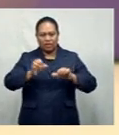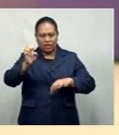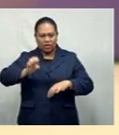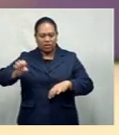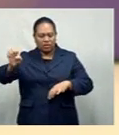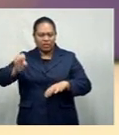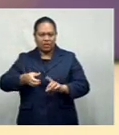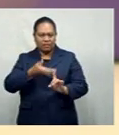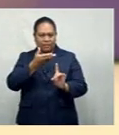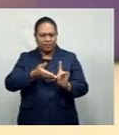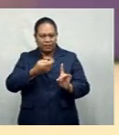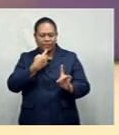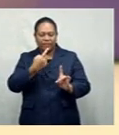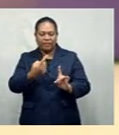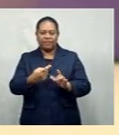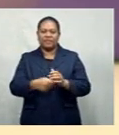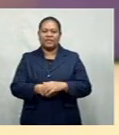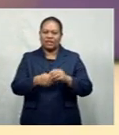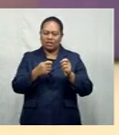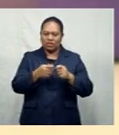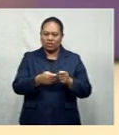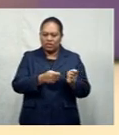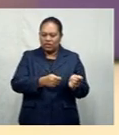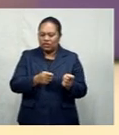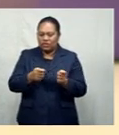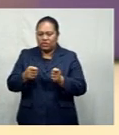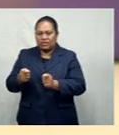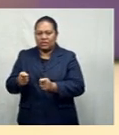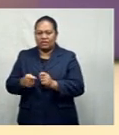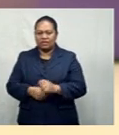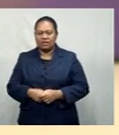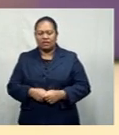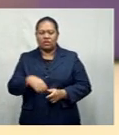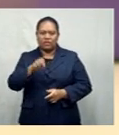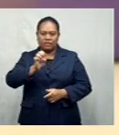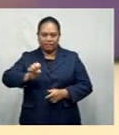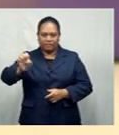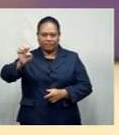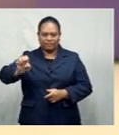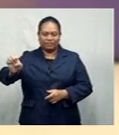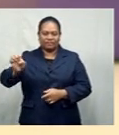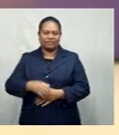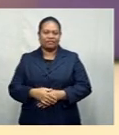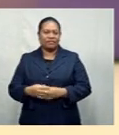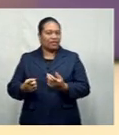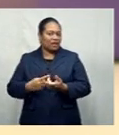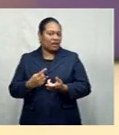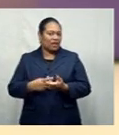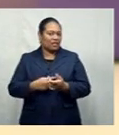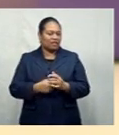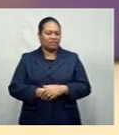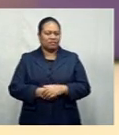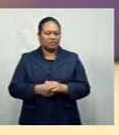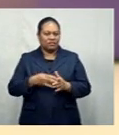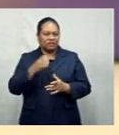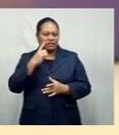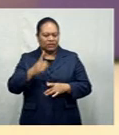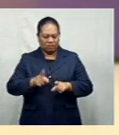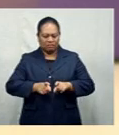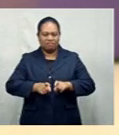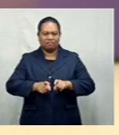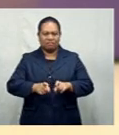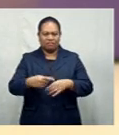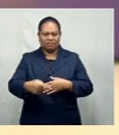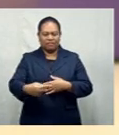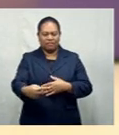Lagarde hinted at a dovish shift to the rates outlook for Europe. Other majors were also largely steady,